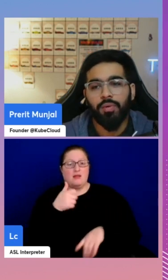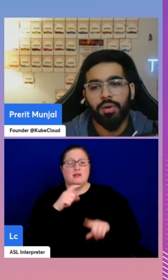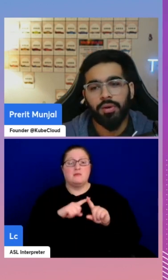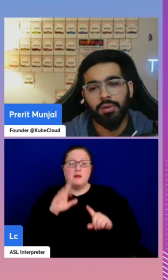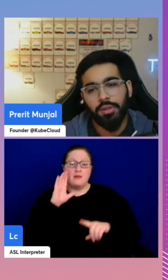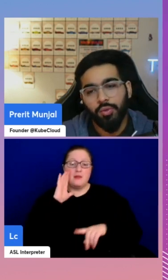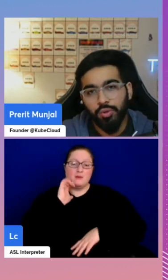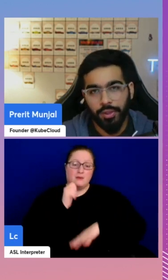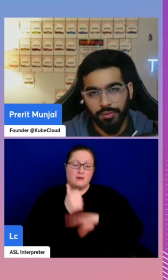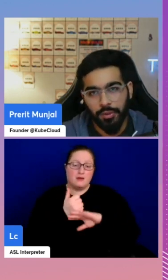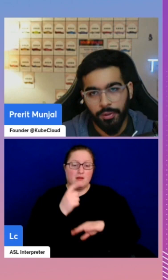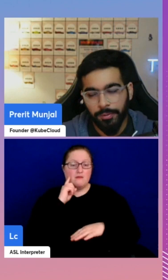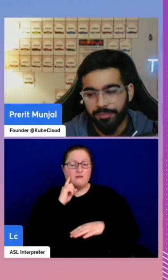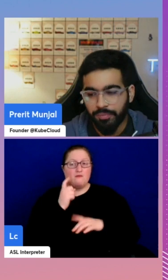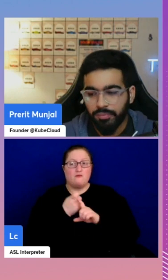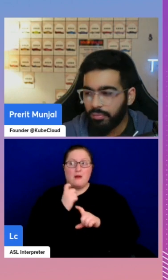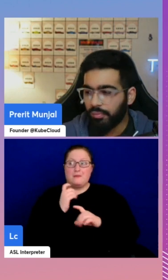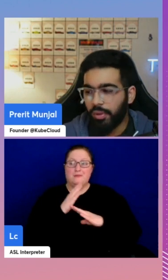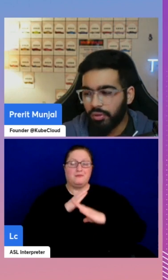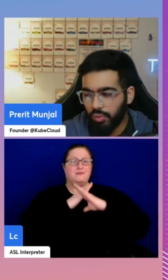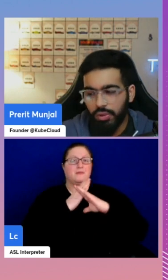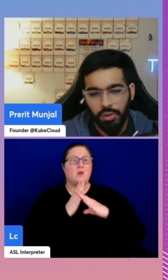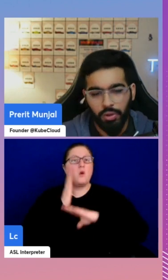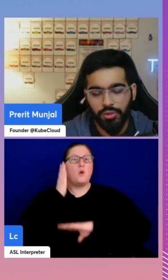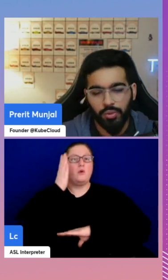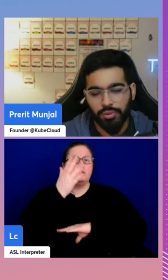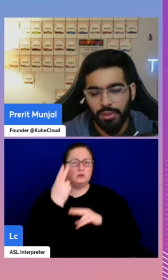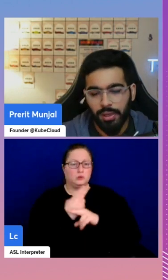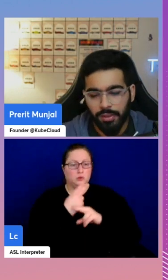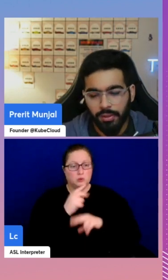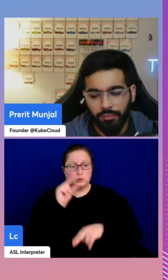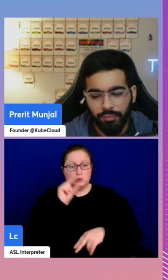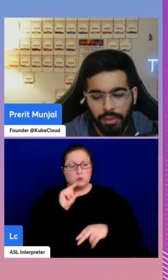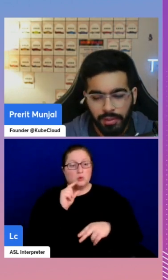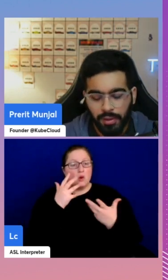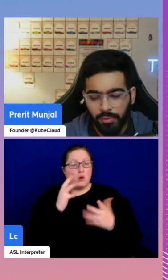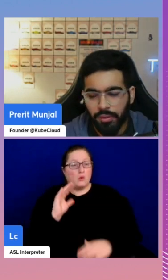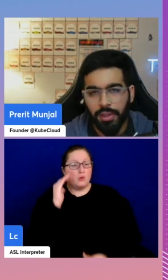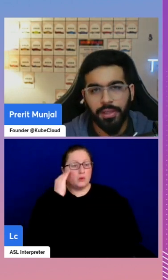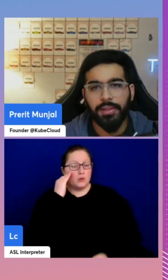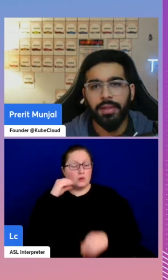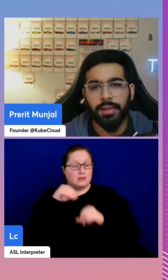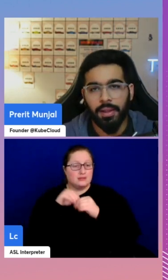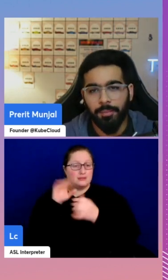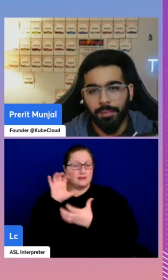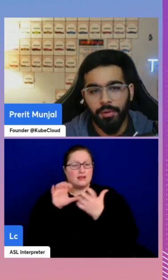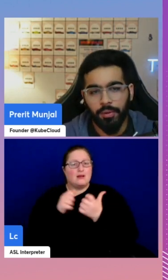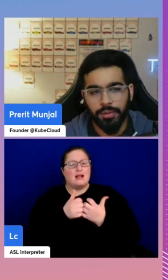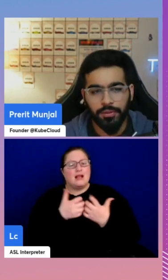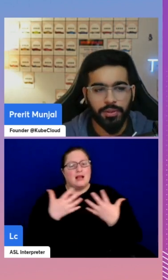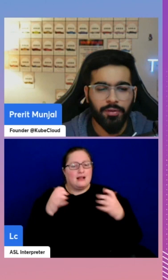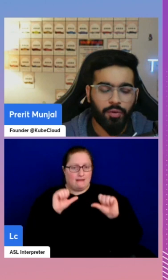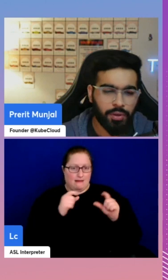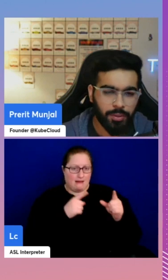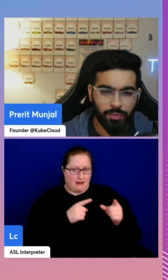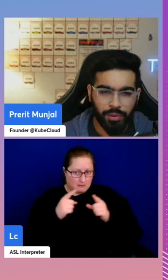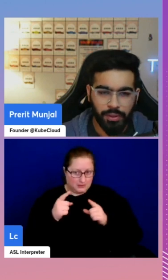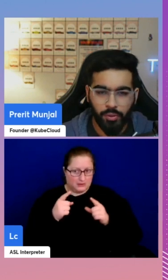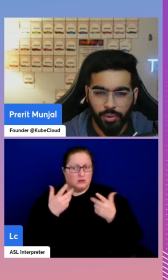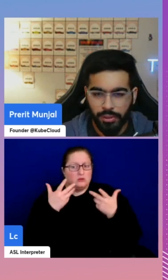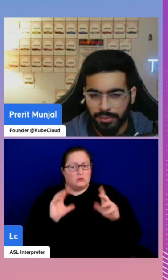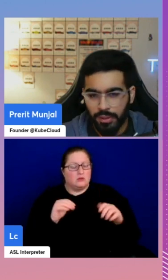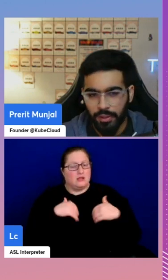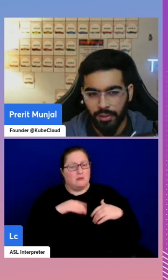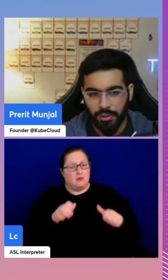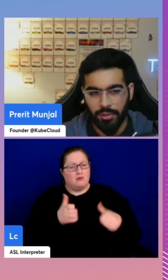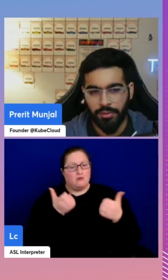from over usage. Okay, because Google also knows that in cloud anything can happen. Okay, so they have already